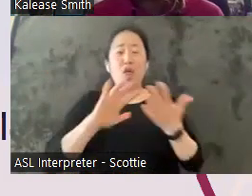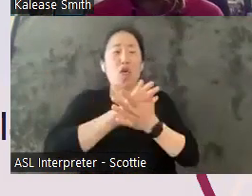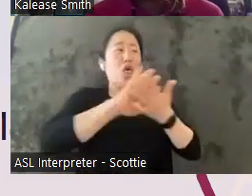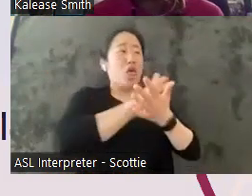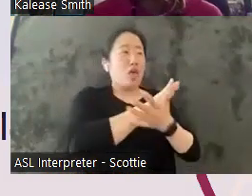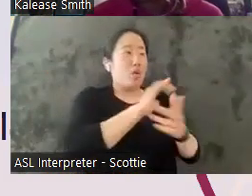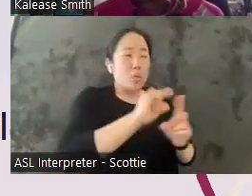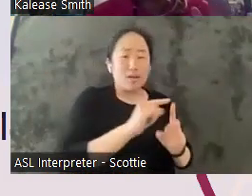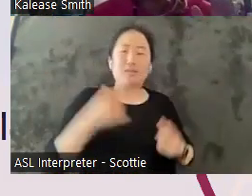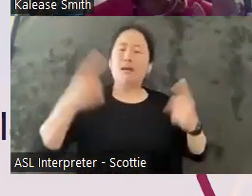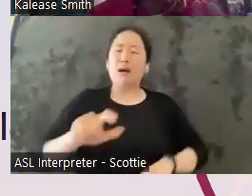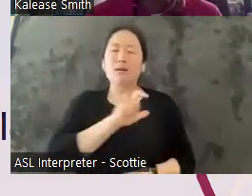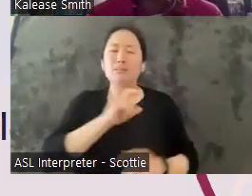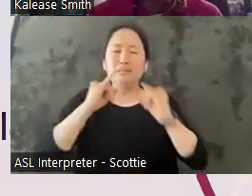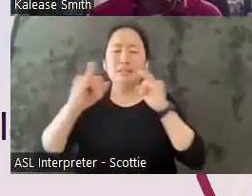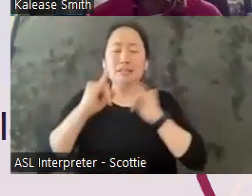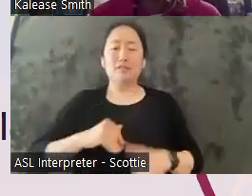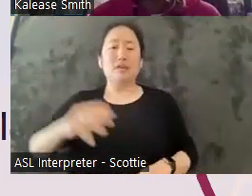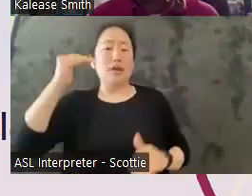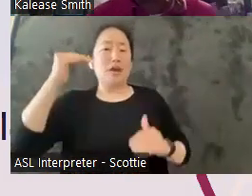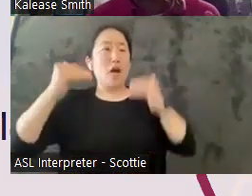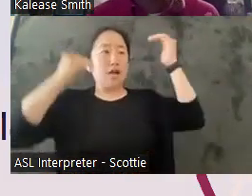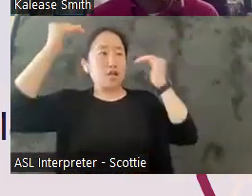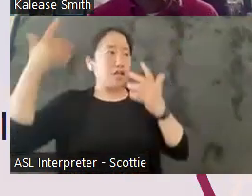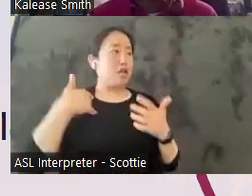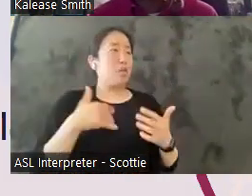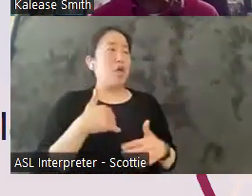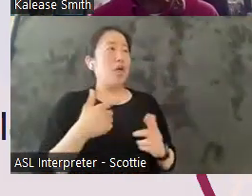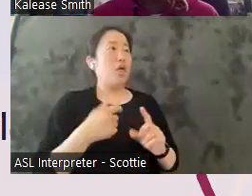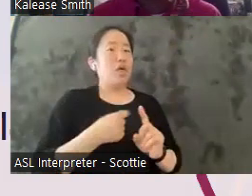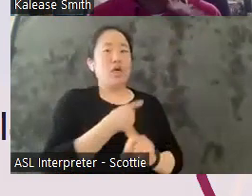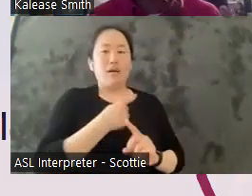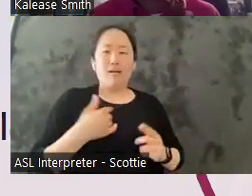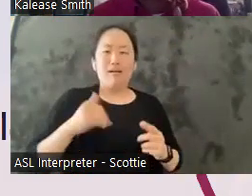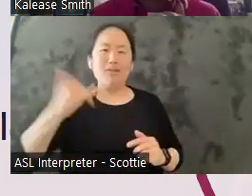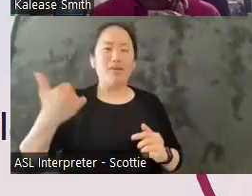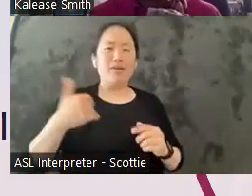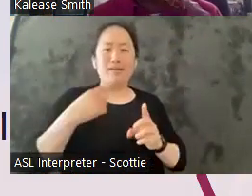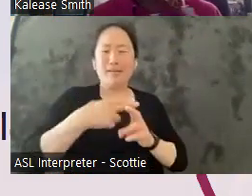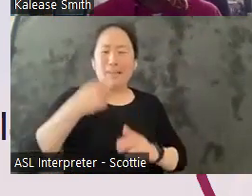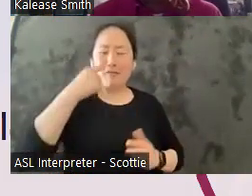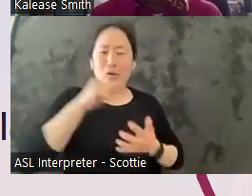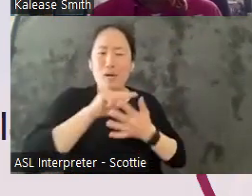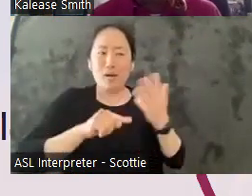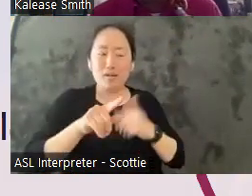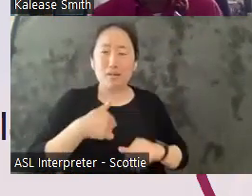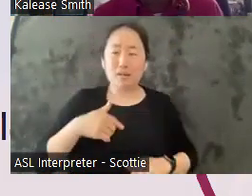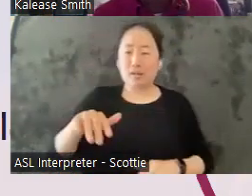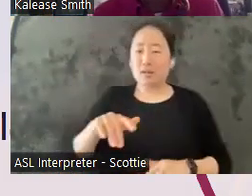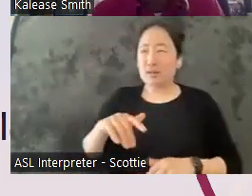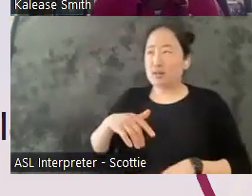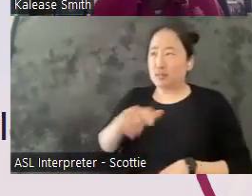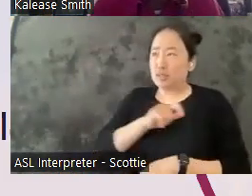So it's funny because there's sex all over social media. It's all on TV, all these kind of words and stuff. But when it comes to us